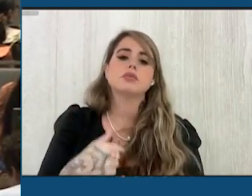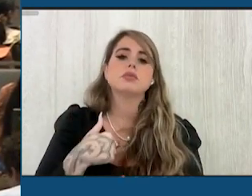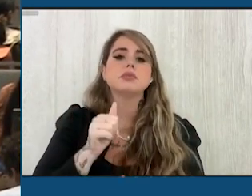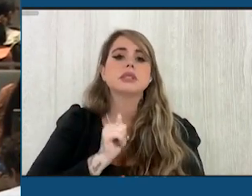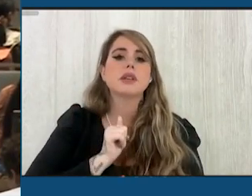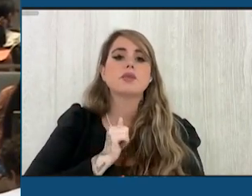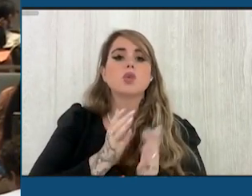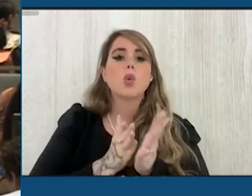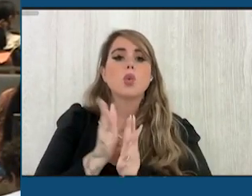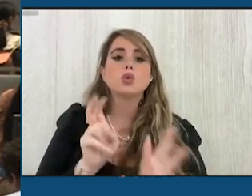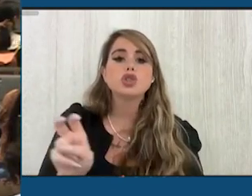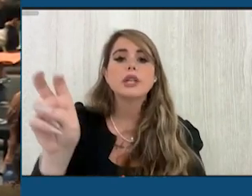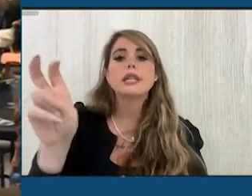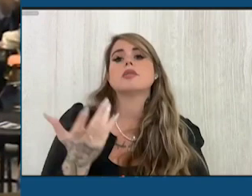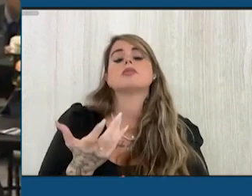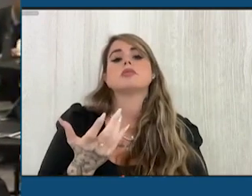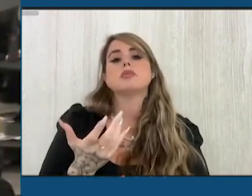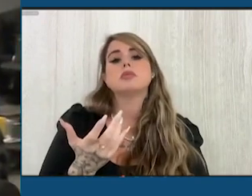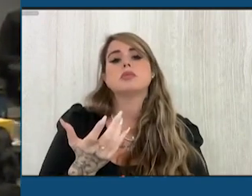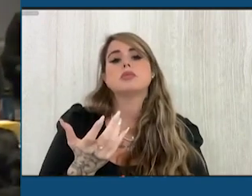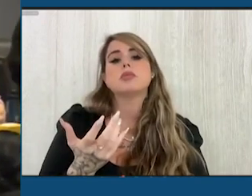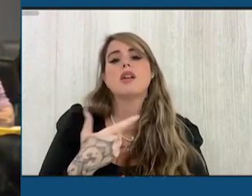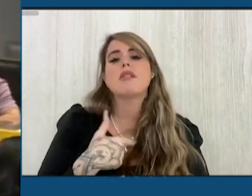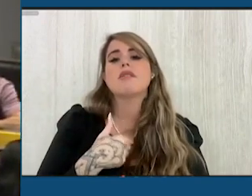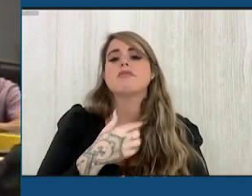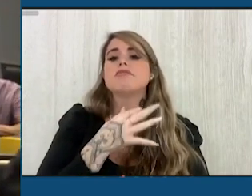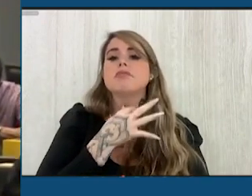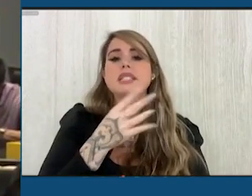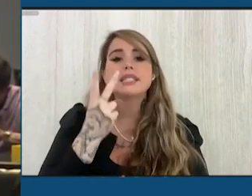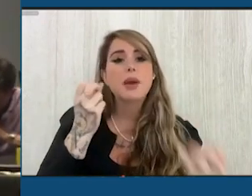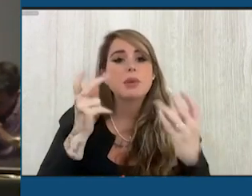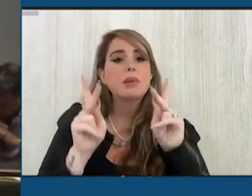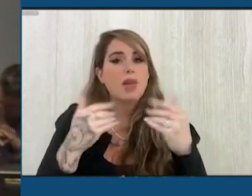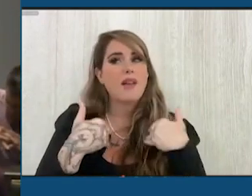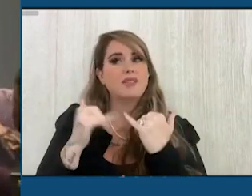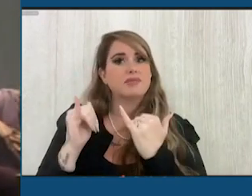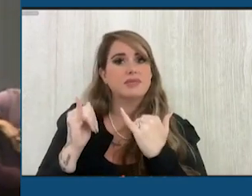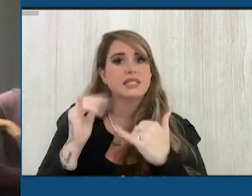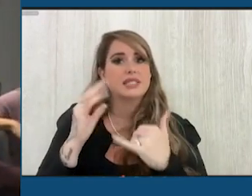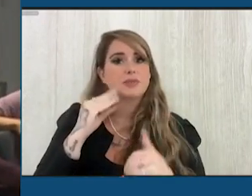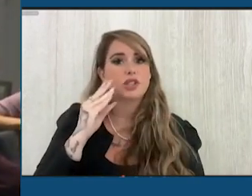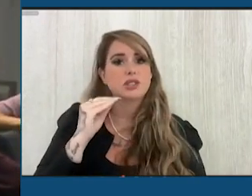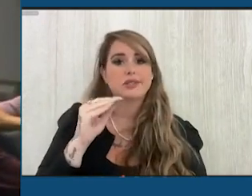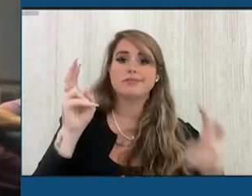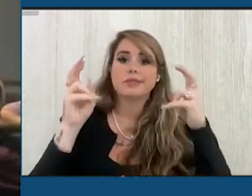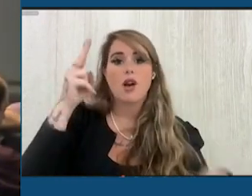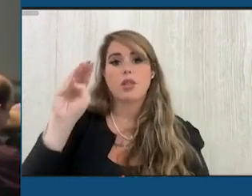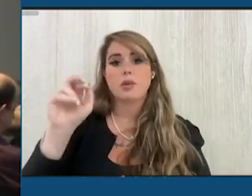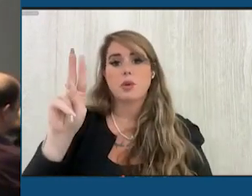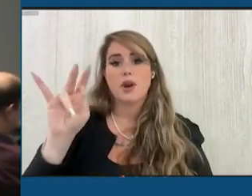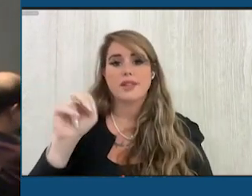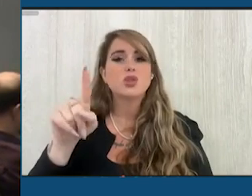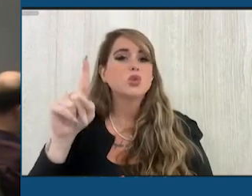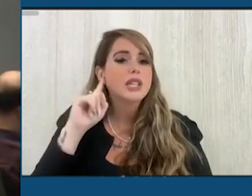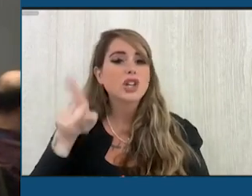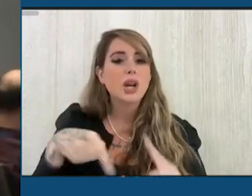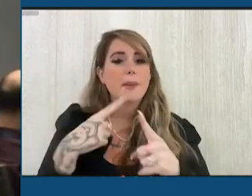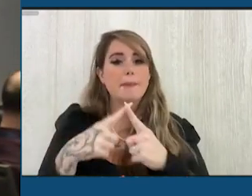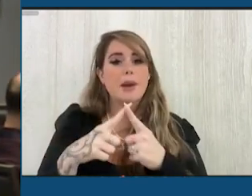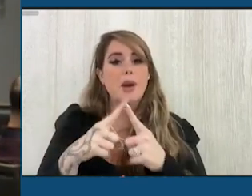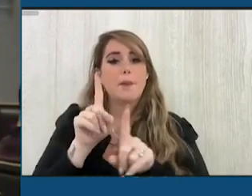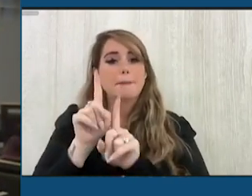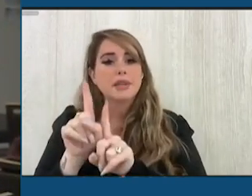to see how many people have an Uncle Marvin. We keep on hearing about these mentors in